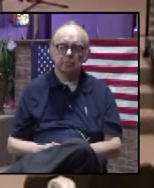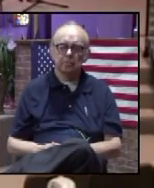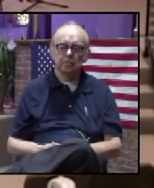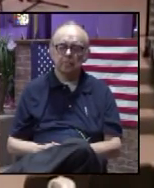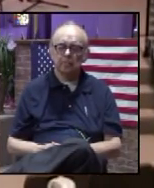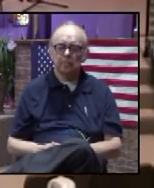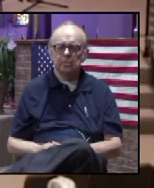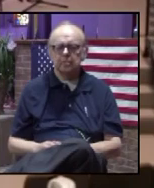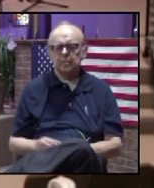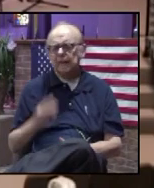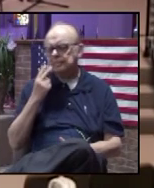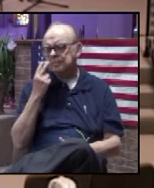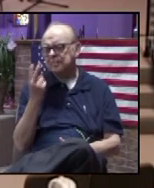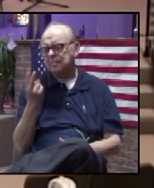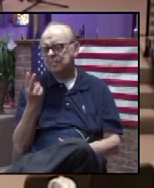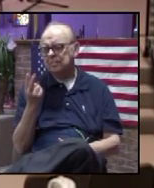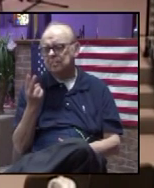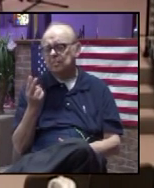You see,